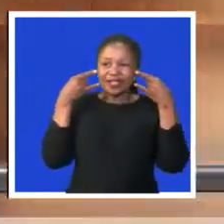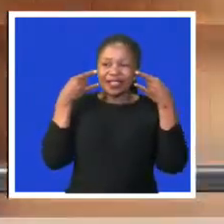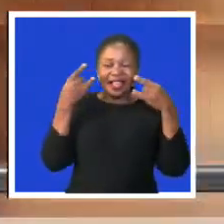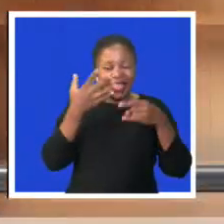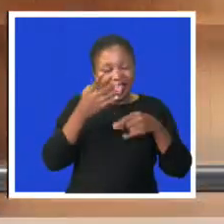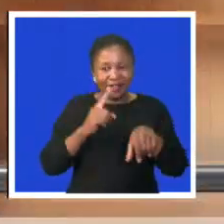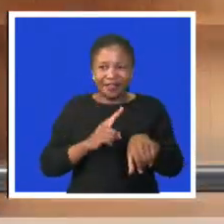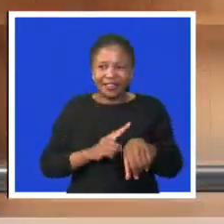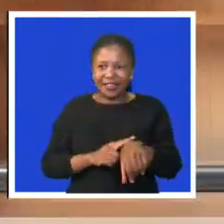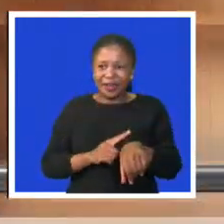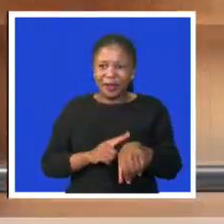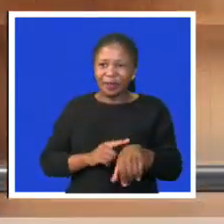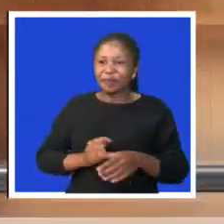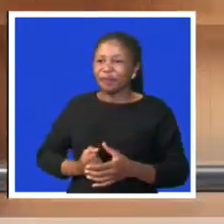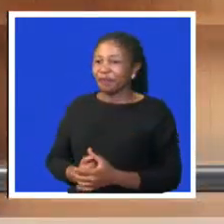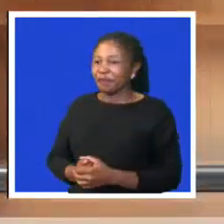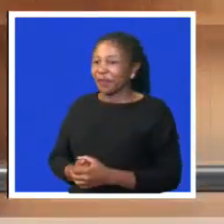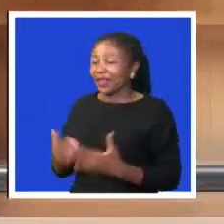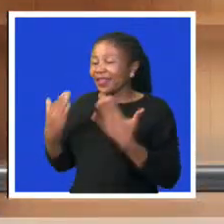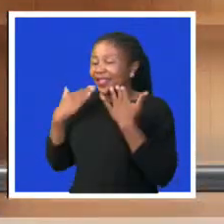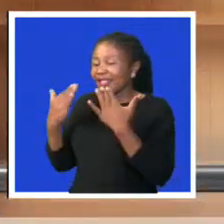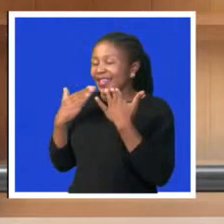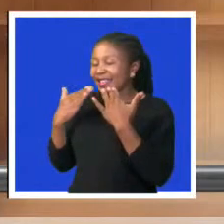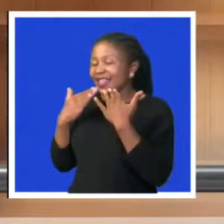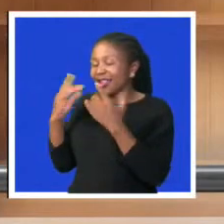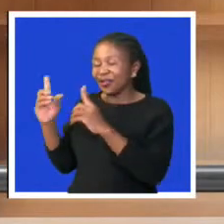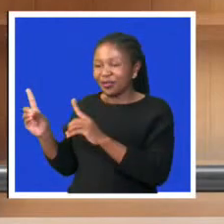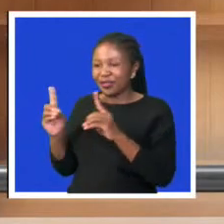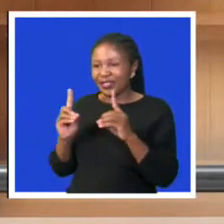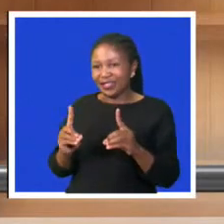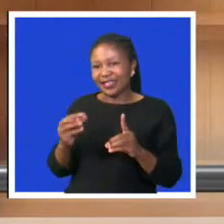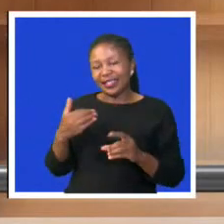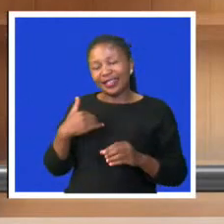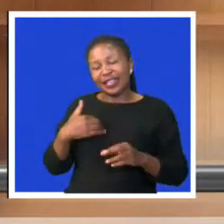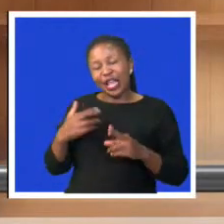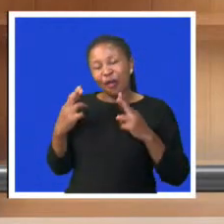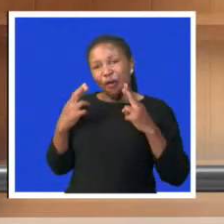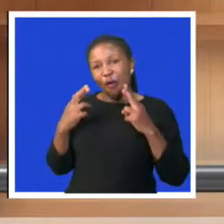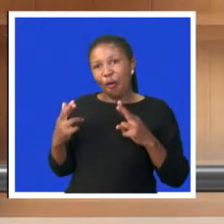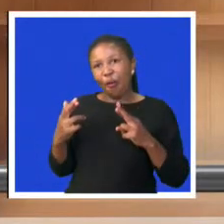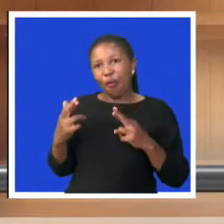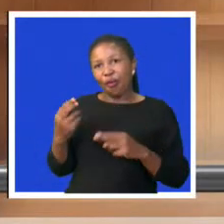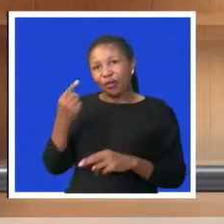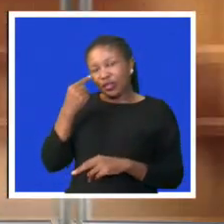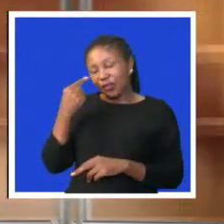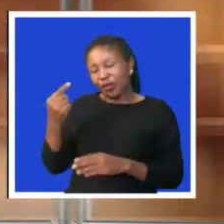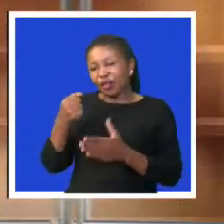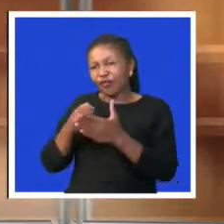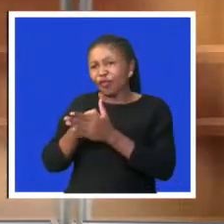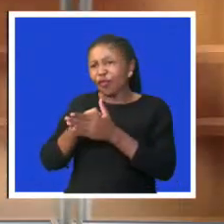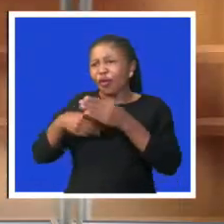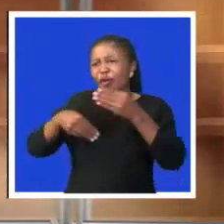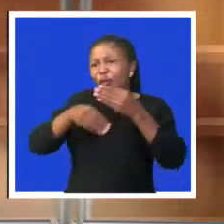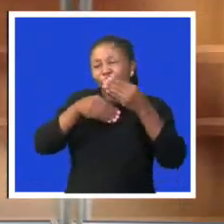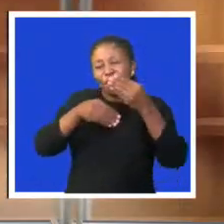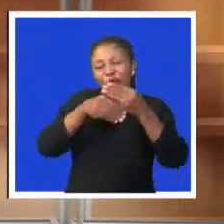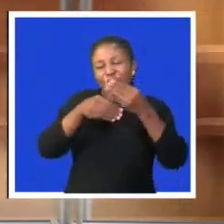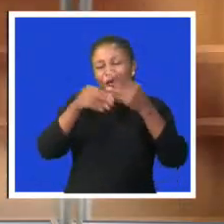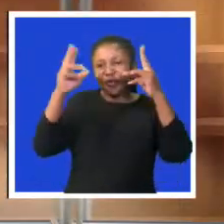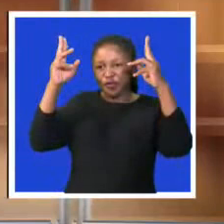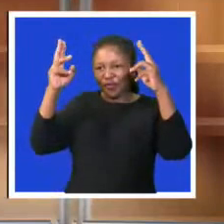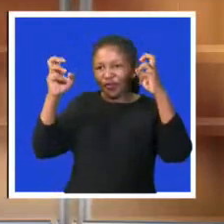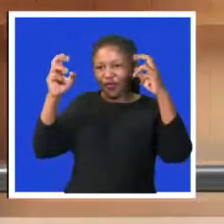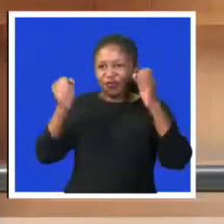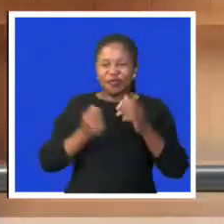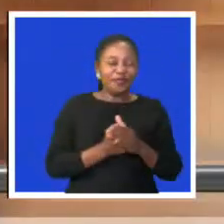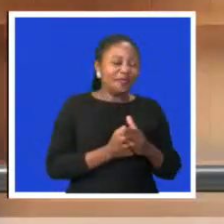very much, Mr. Nxumalo, for that lesson, and we're hoping to seeing you again, of course, for more lessons. Thank you very much, ma'am. Hopefully, I'm going to